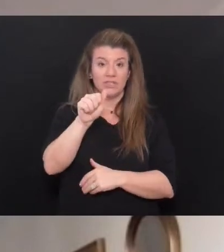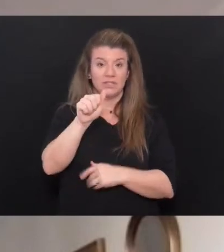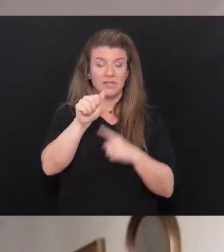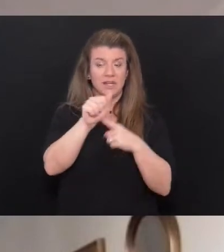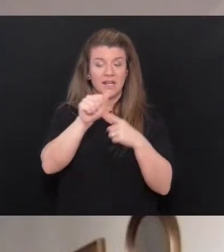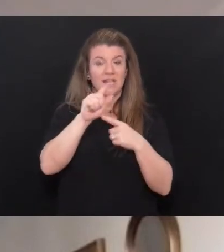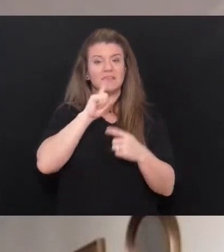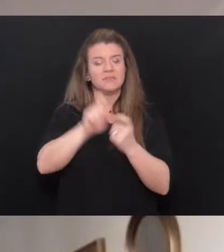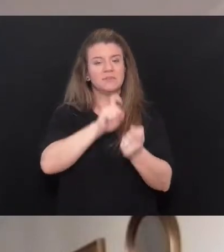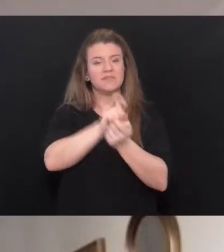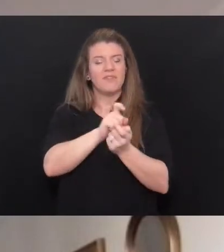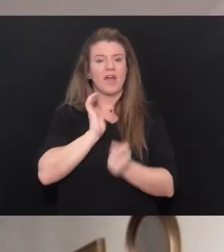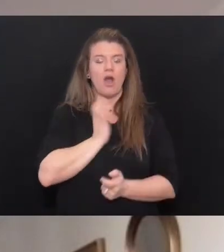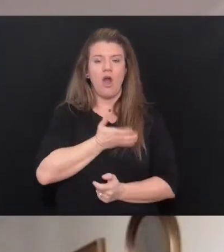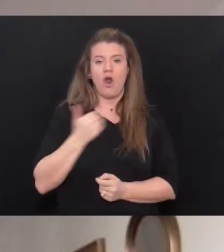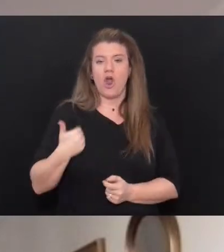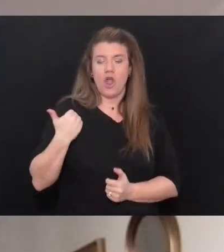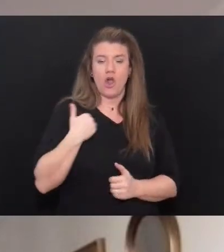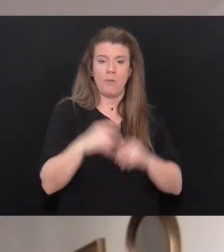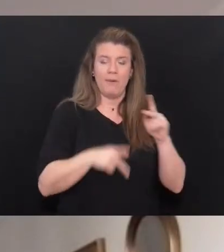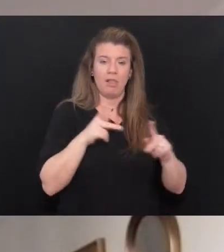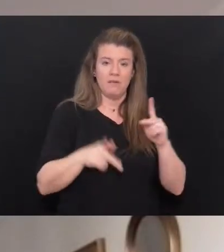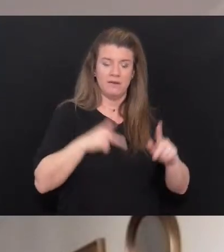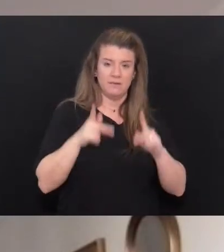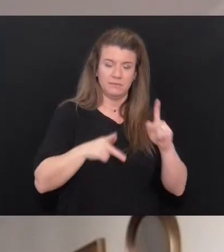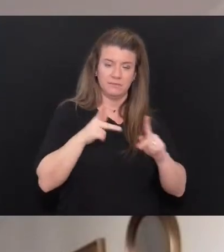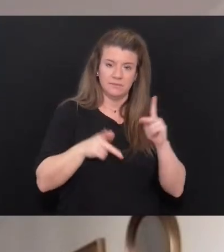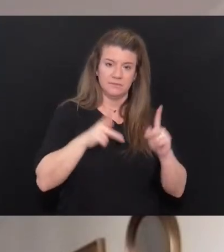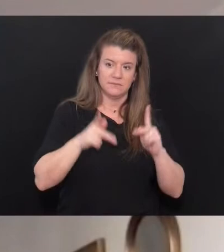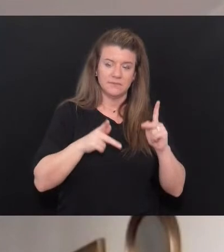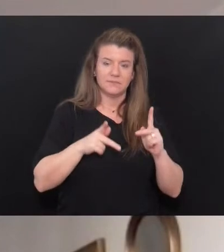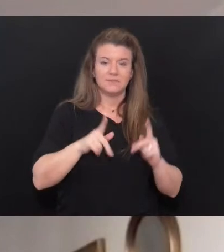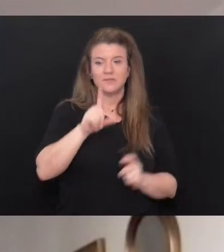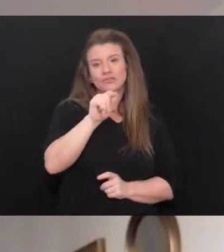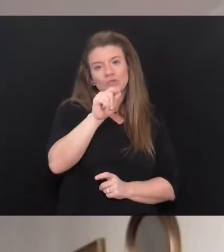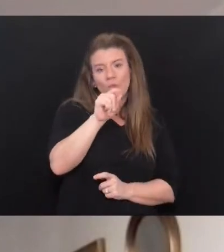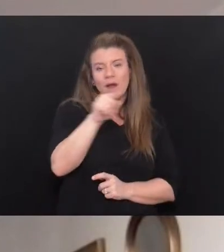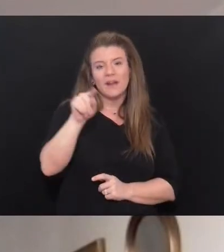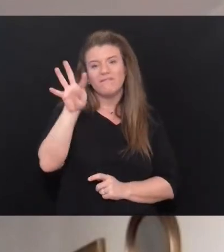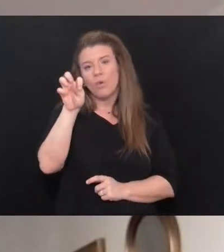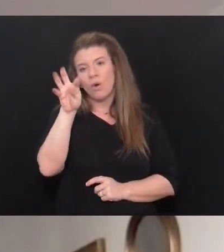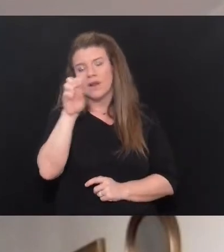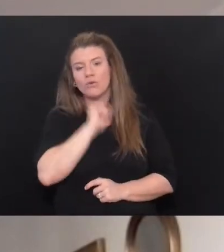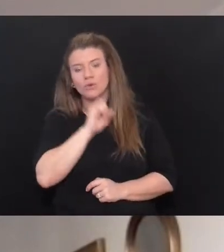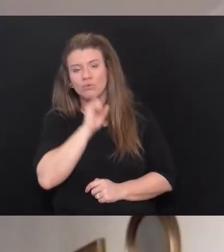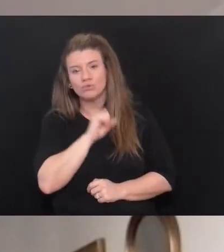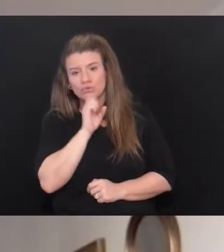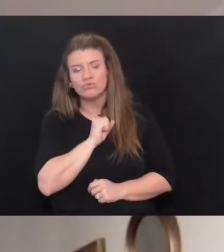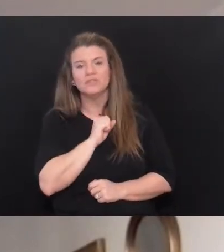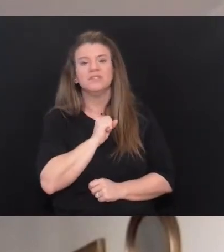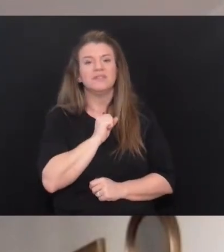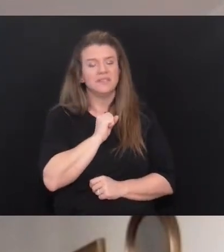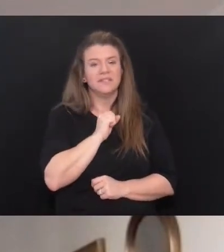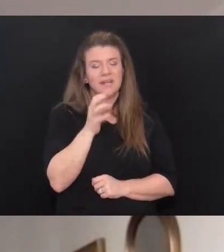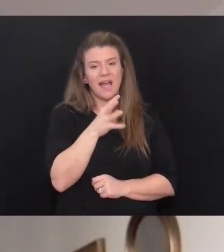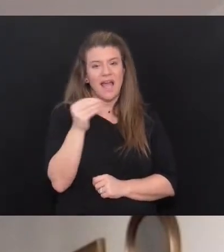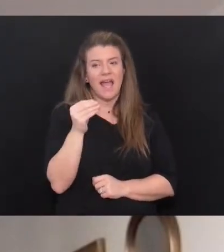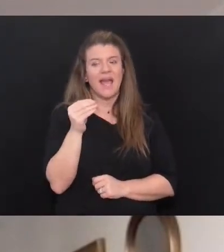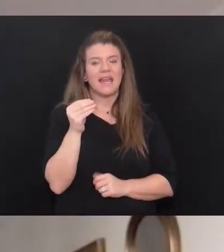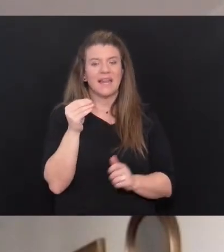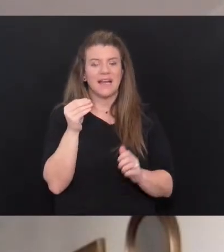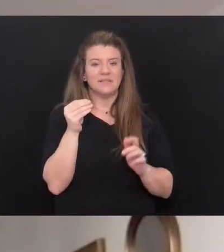our younger folks, the 20 to 40-year-olds, and even